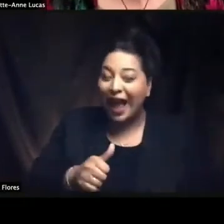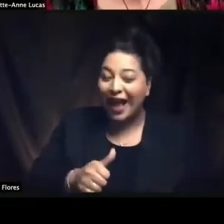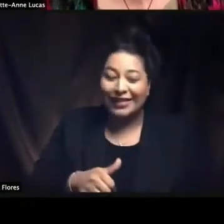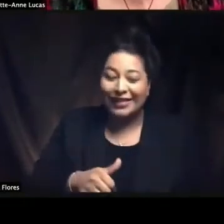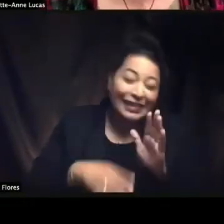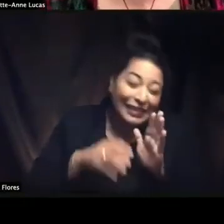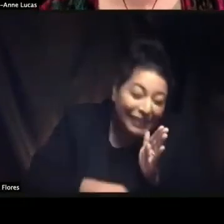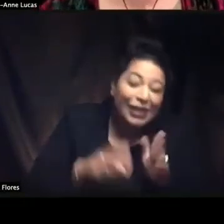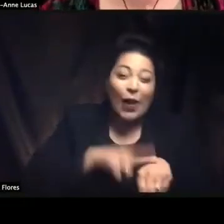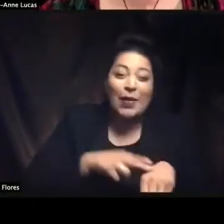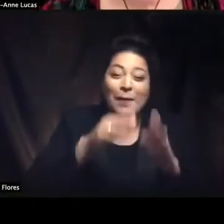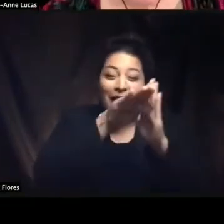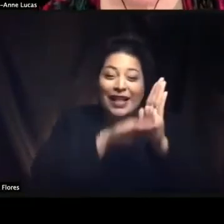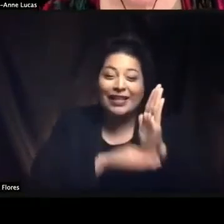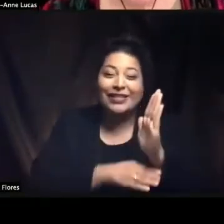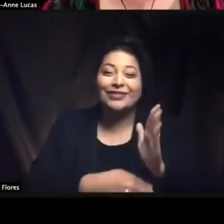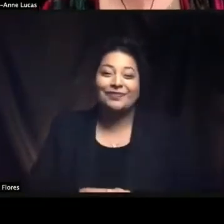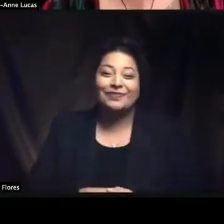y'all like that.